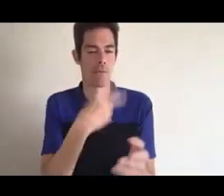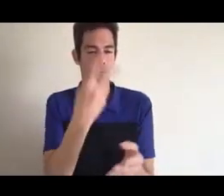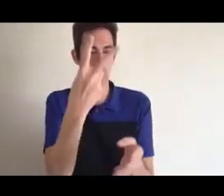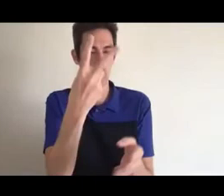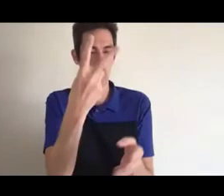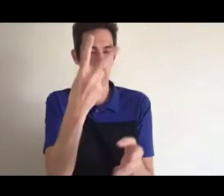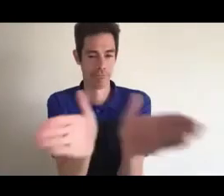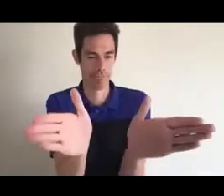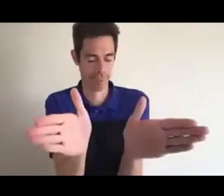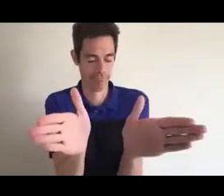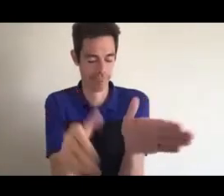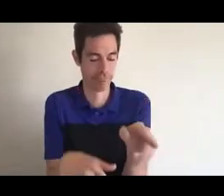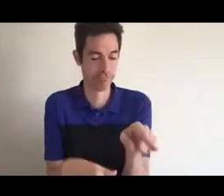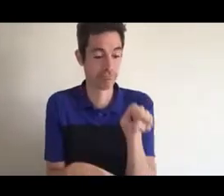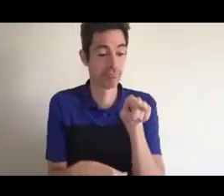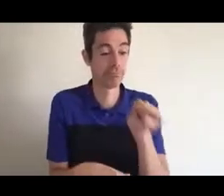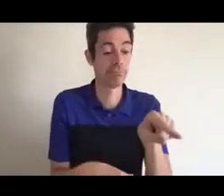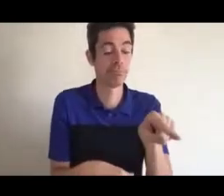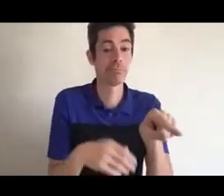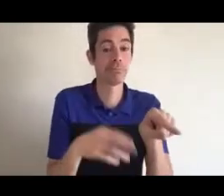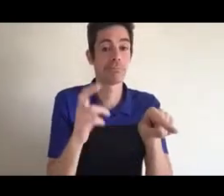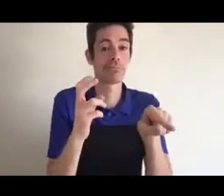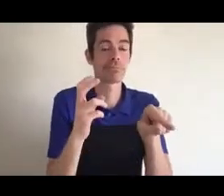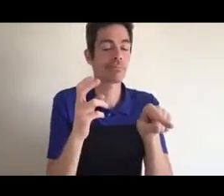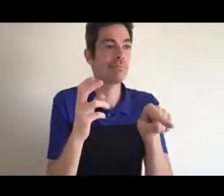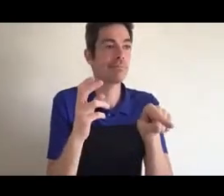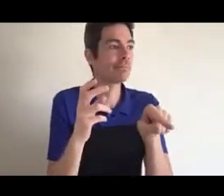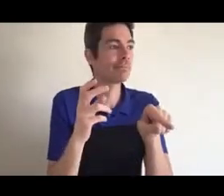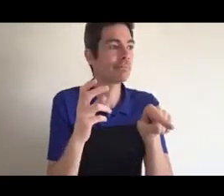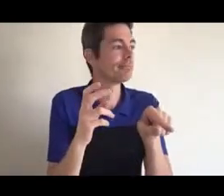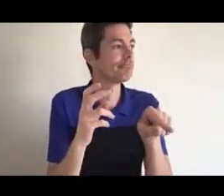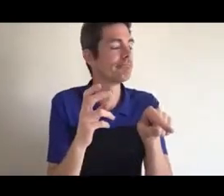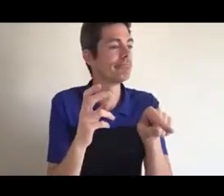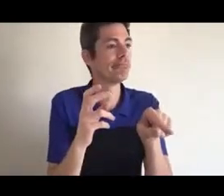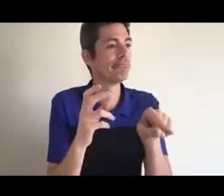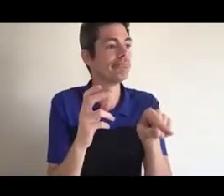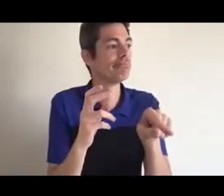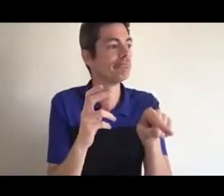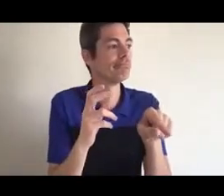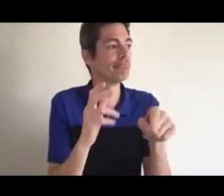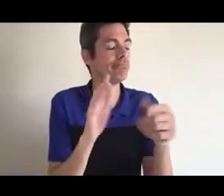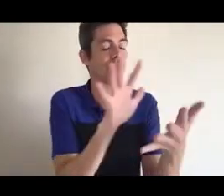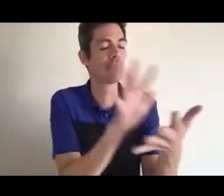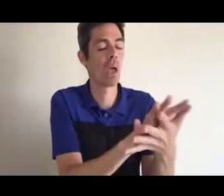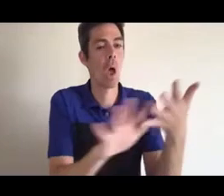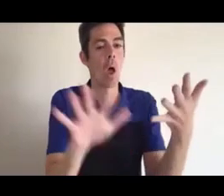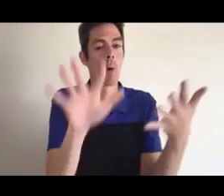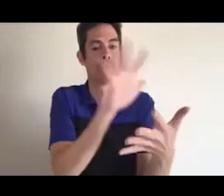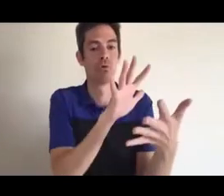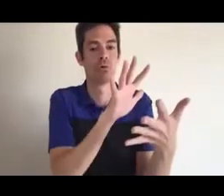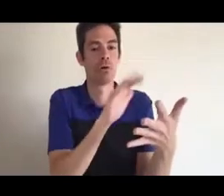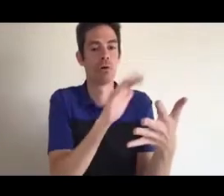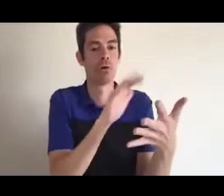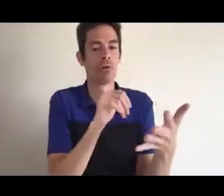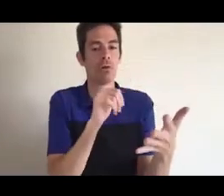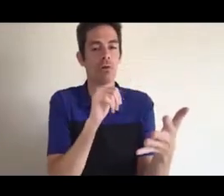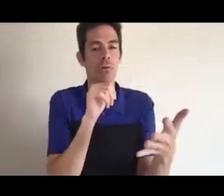influence, but I think there's two different views. One is that